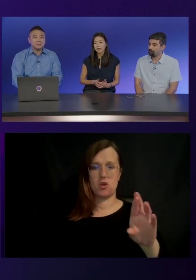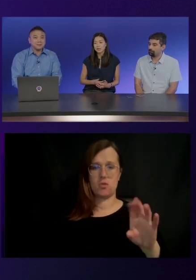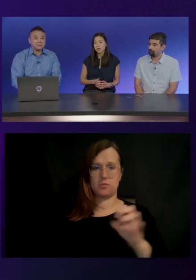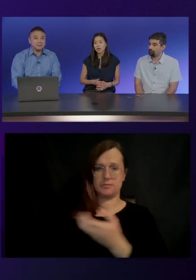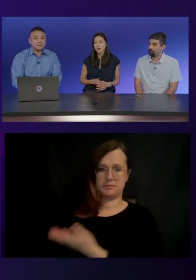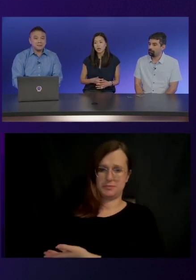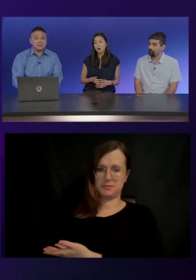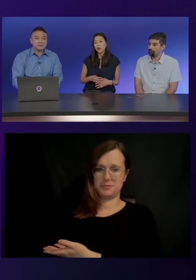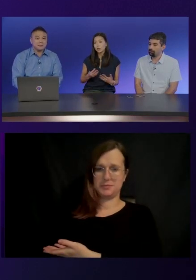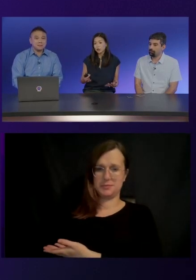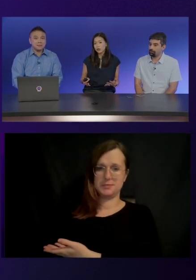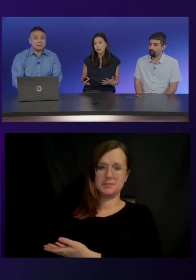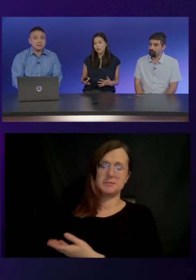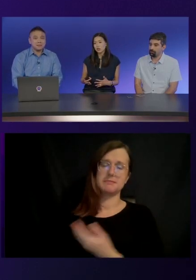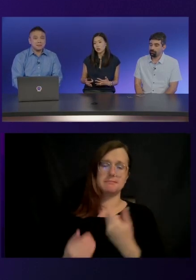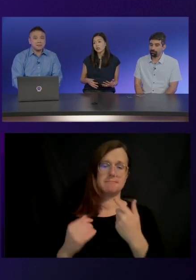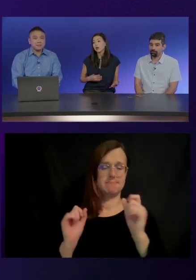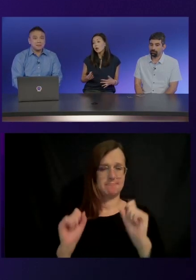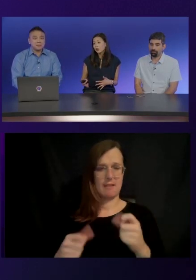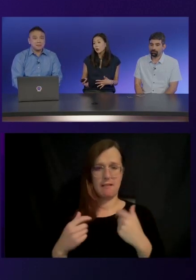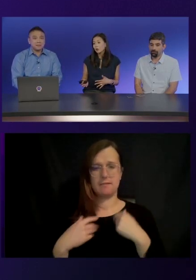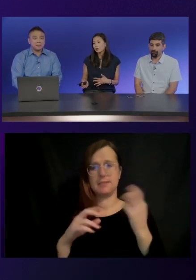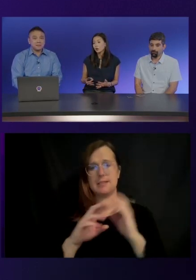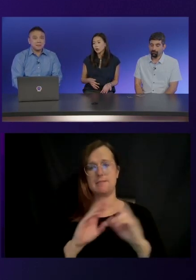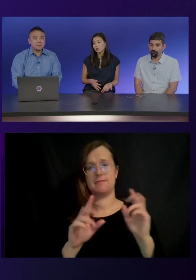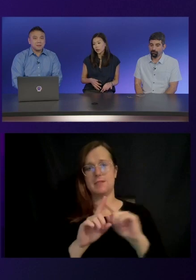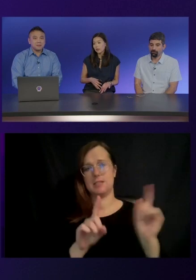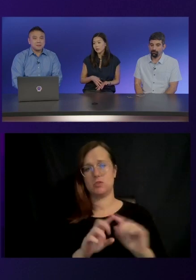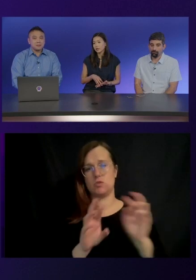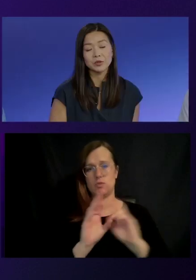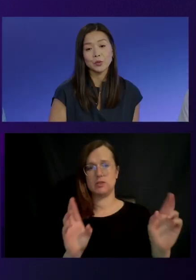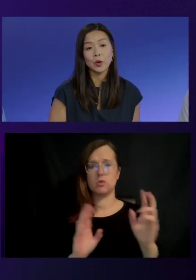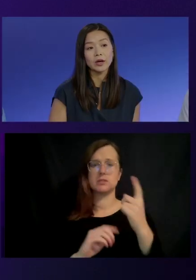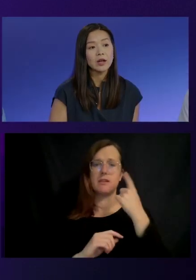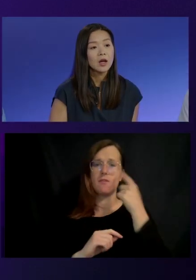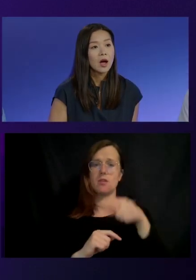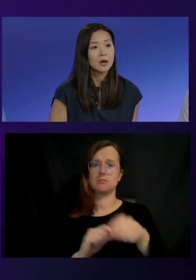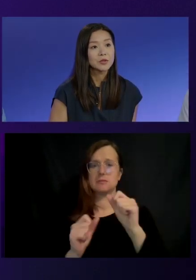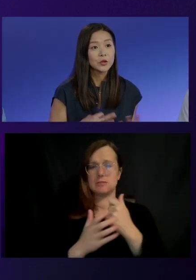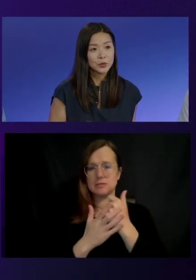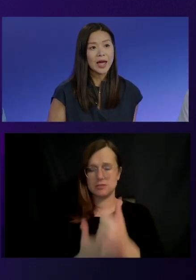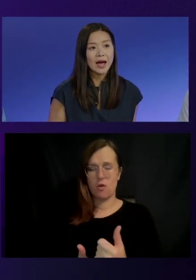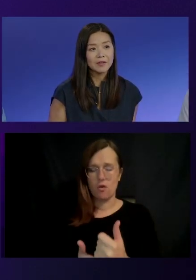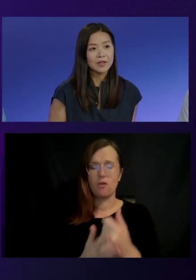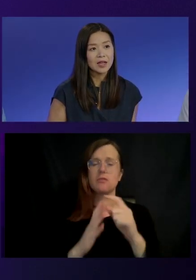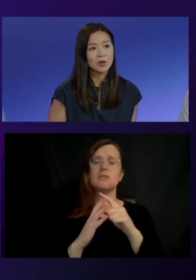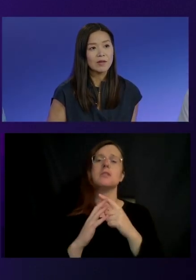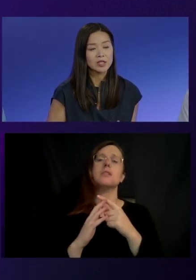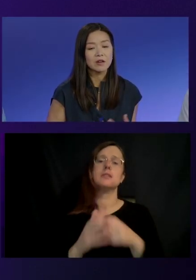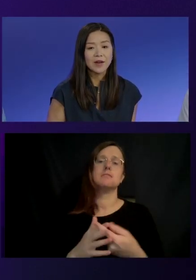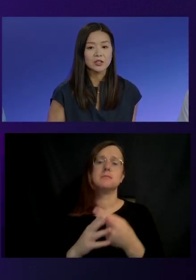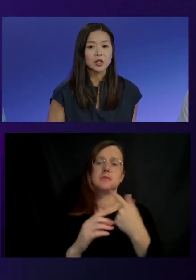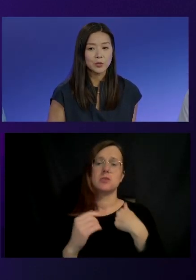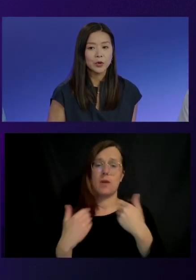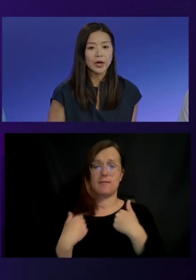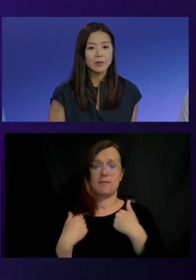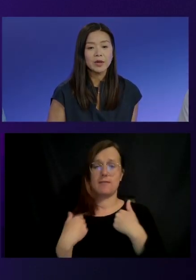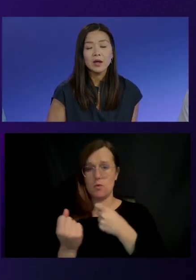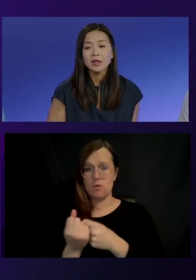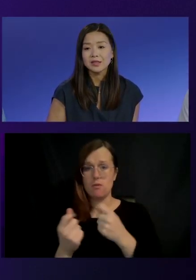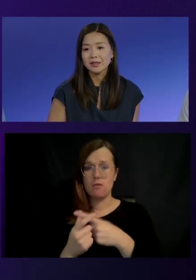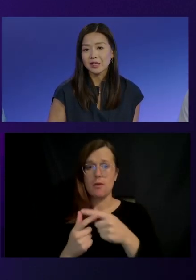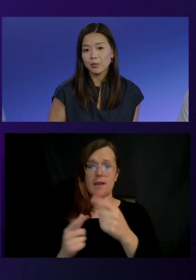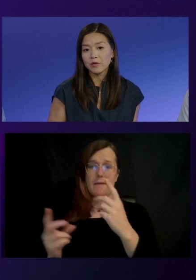customers get started, whether they're looking to do this on their own or looking for some support. So first we have the Graviton Fast Start